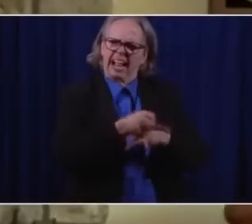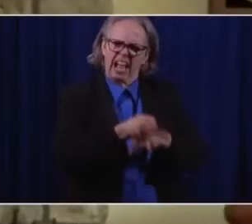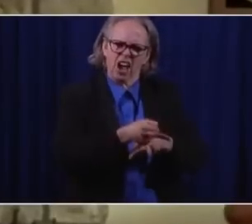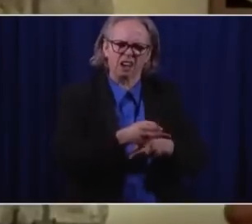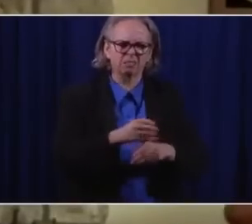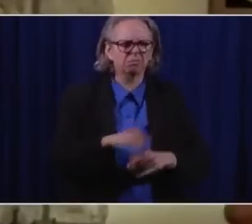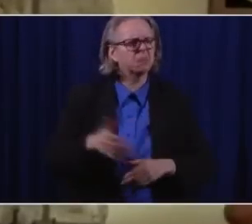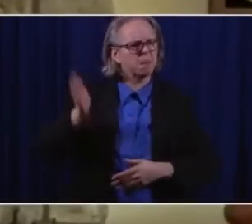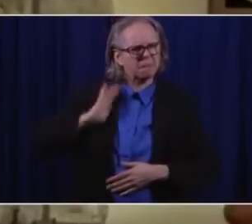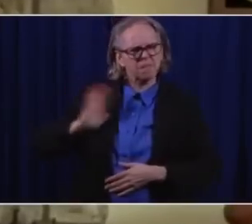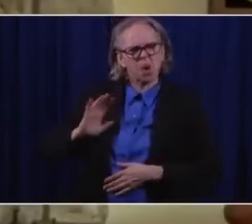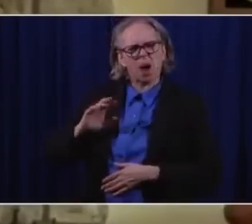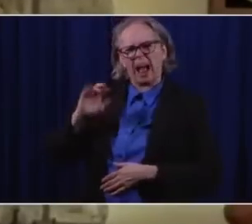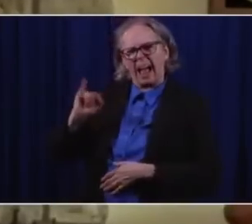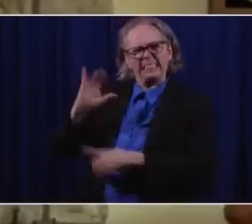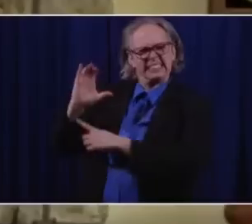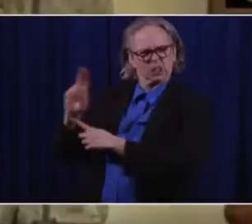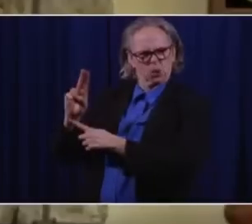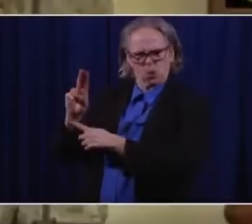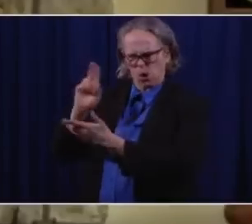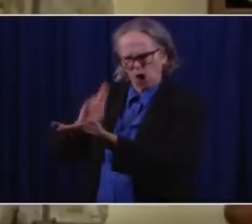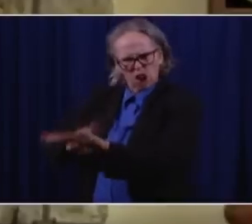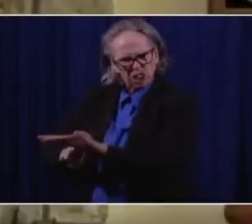with a hospitalist